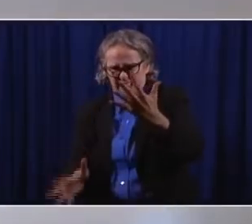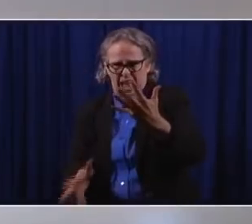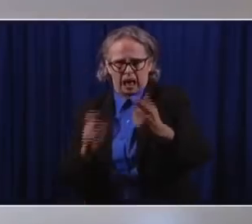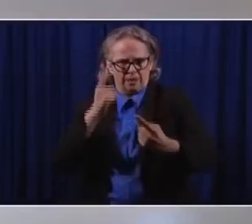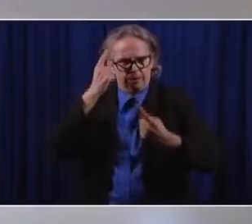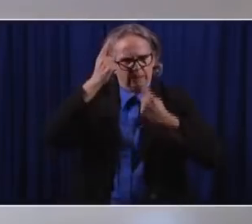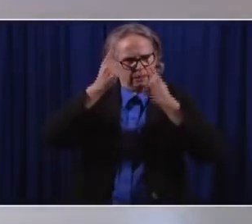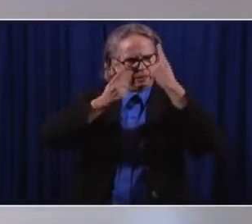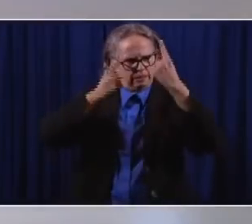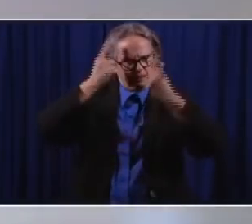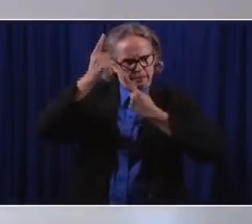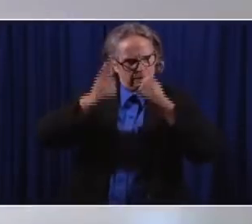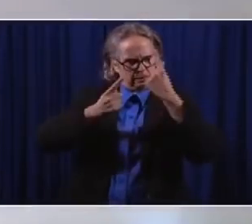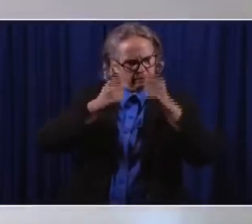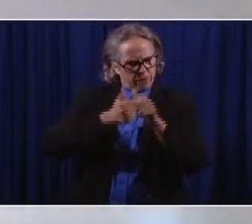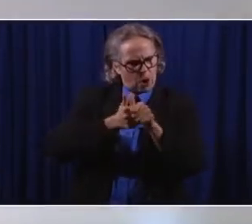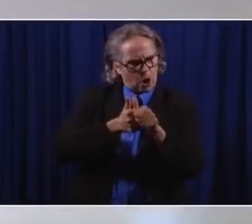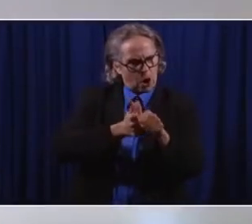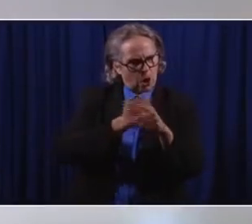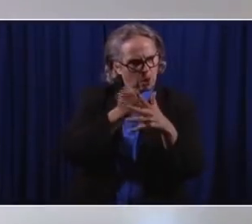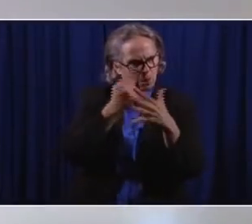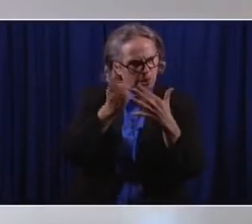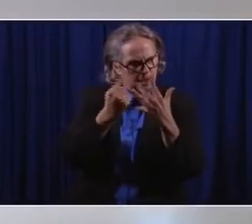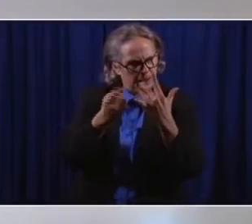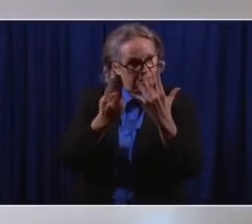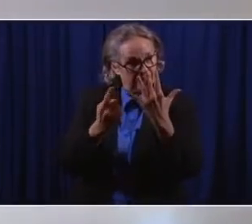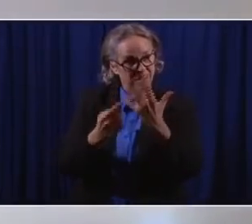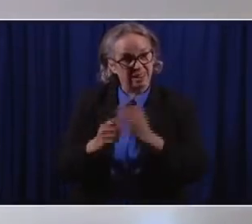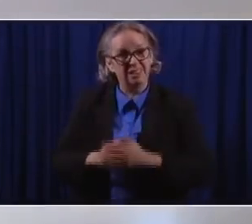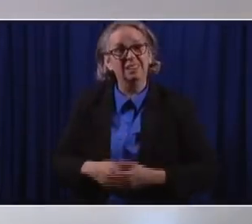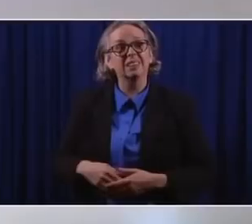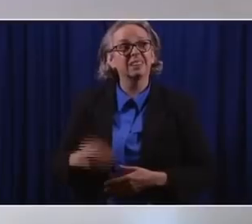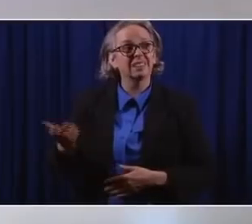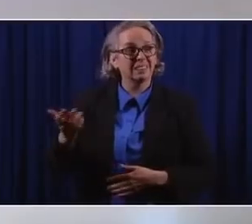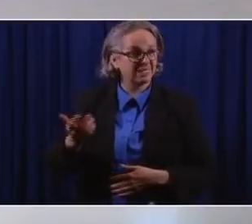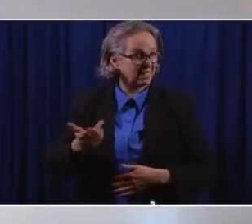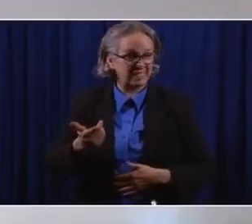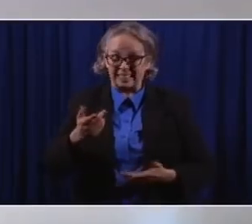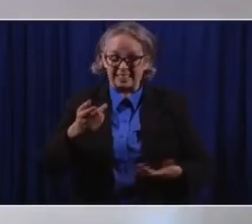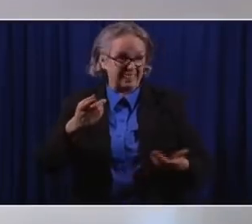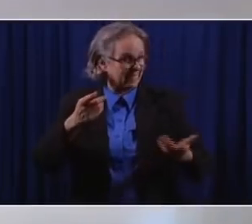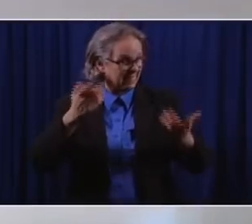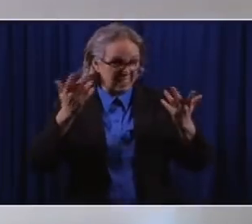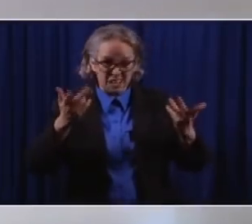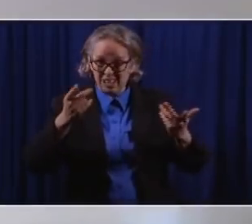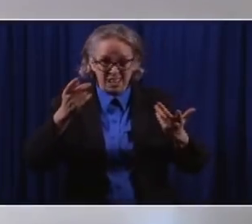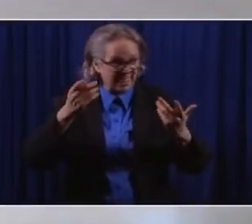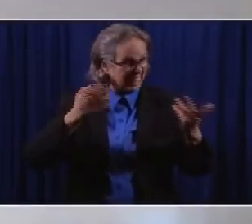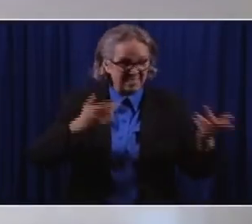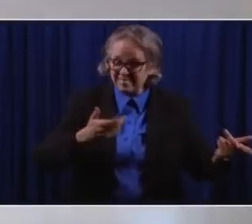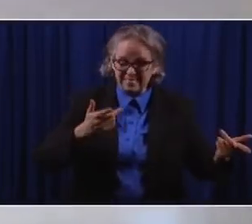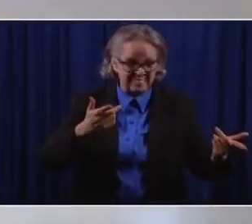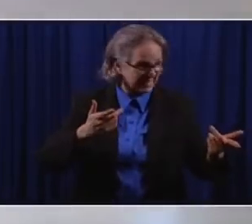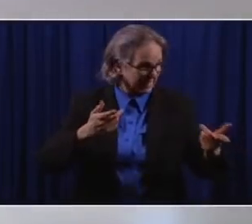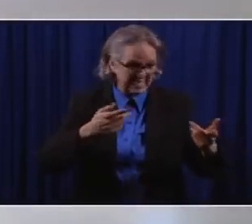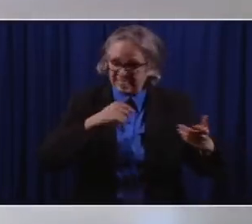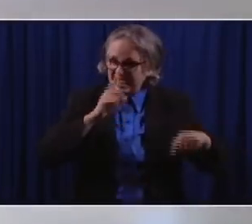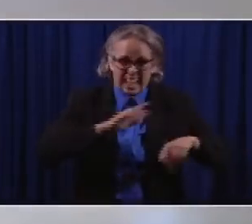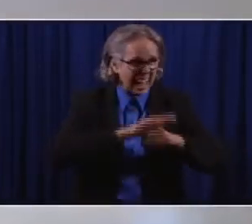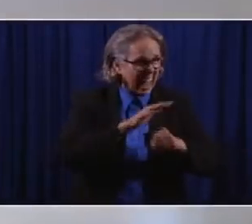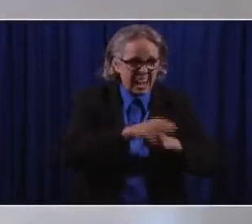personnel who are necessary for the operations of the facilities. So that's going to look like your healthcare providers, your